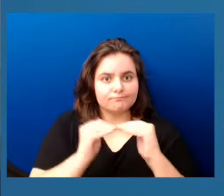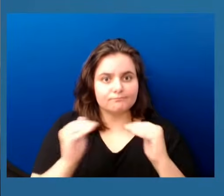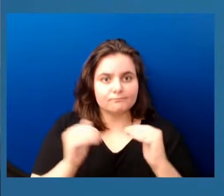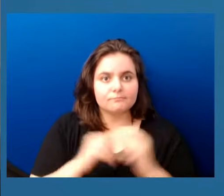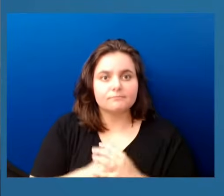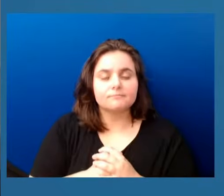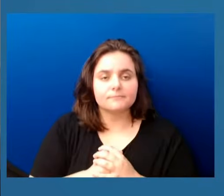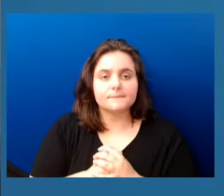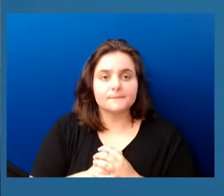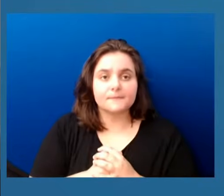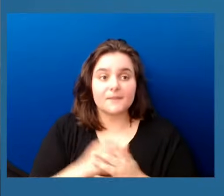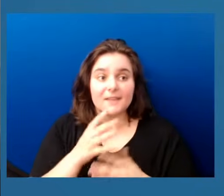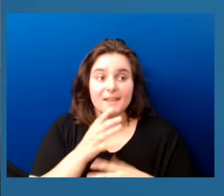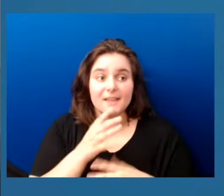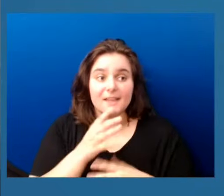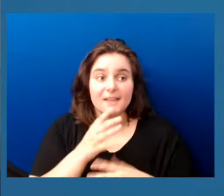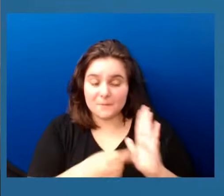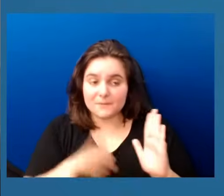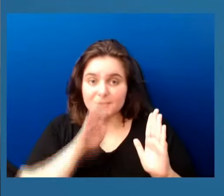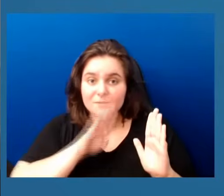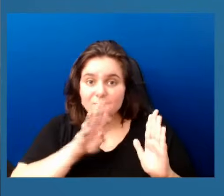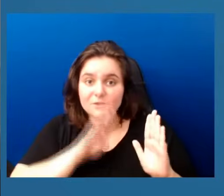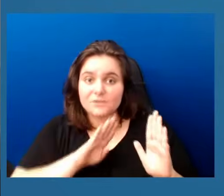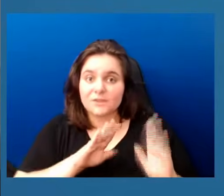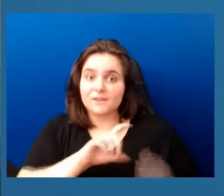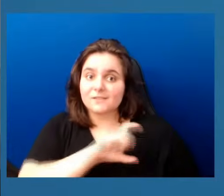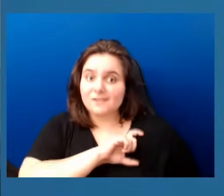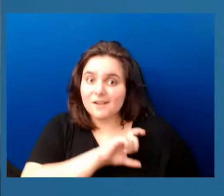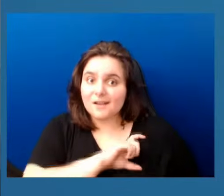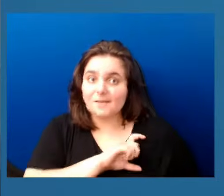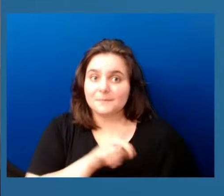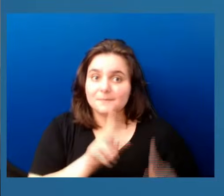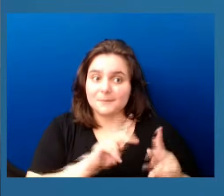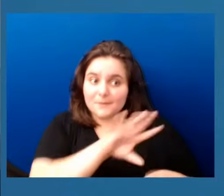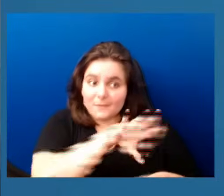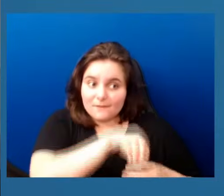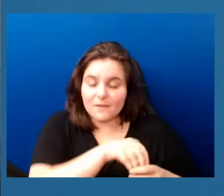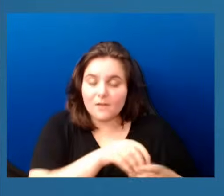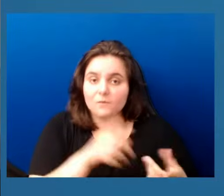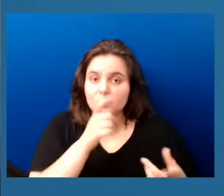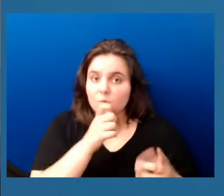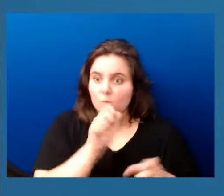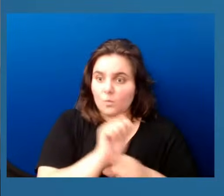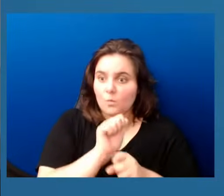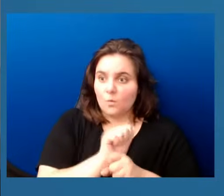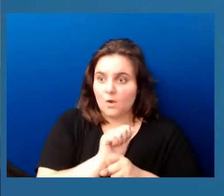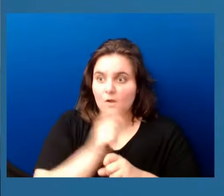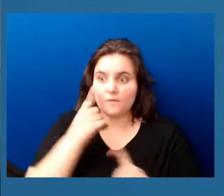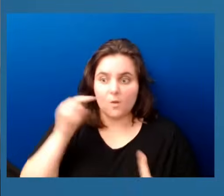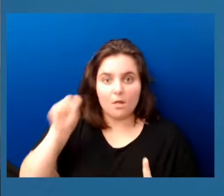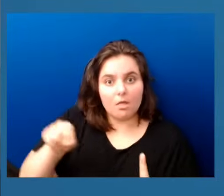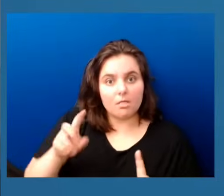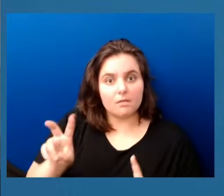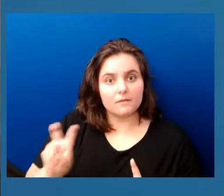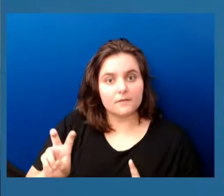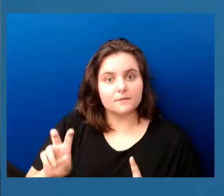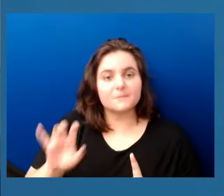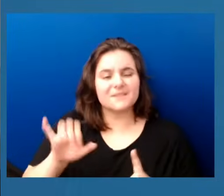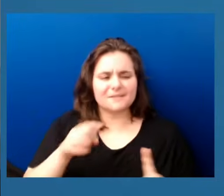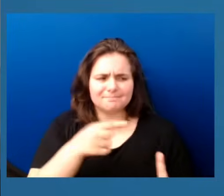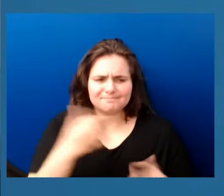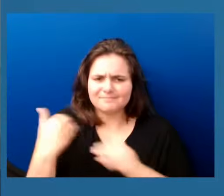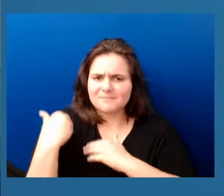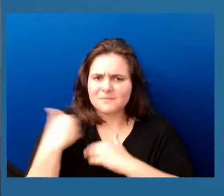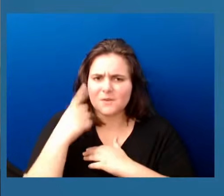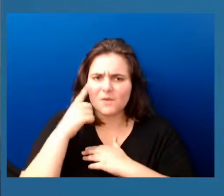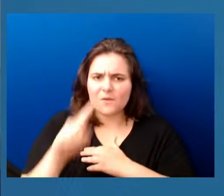who work on the behalf of victims and their concerns that a lack of accountability of criminals